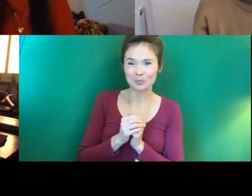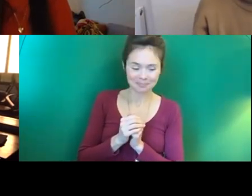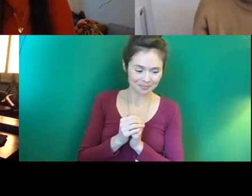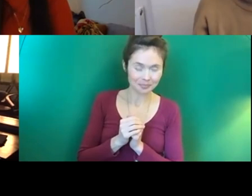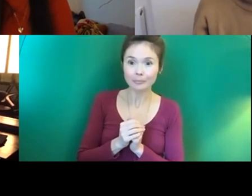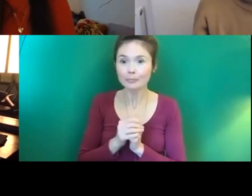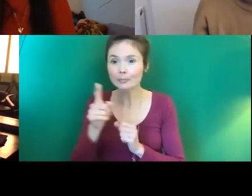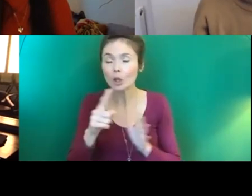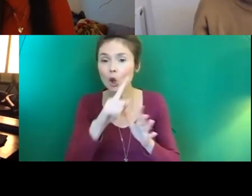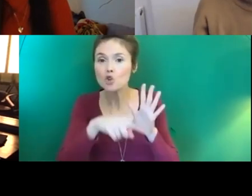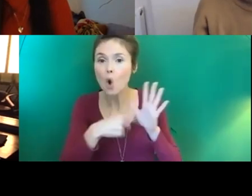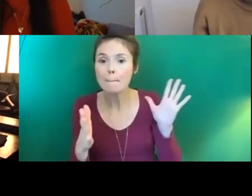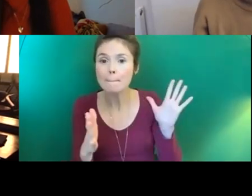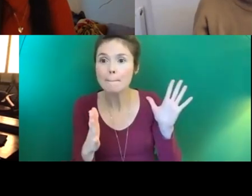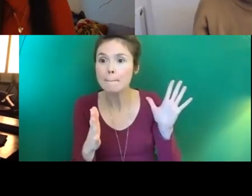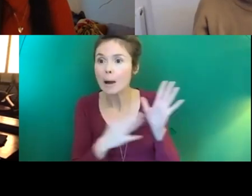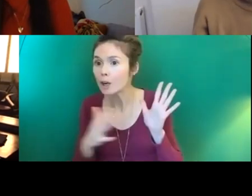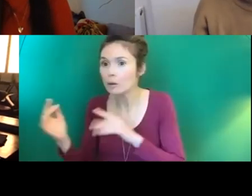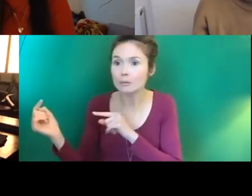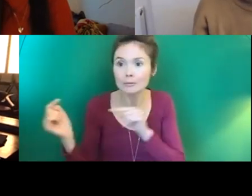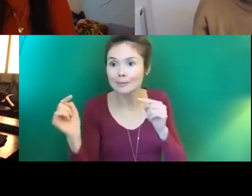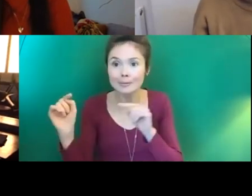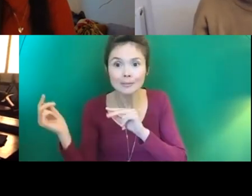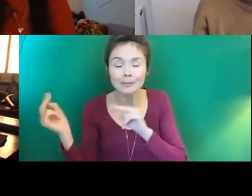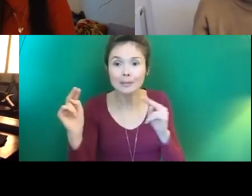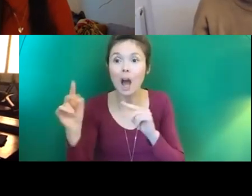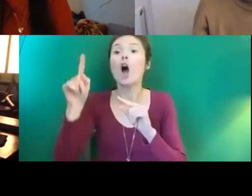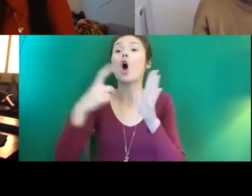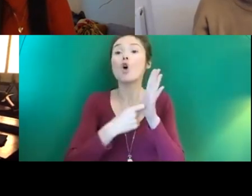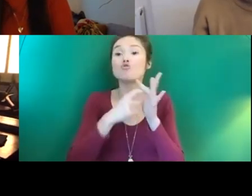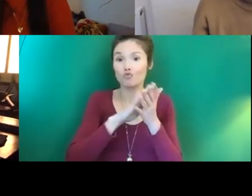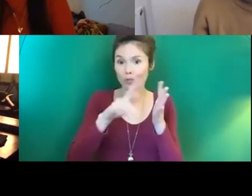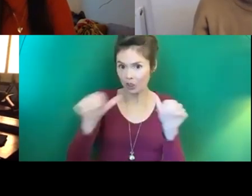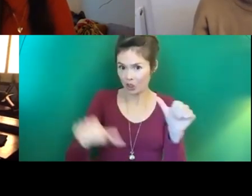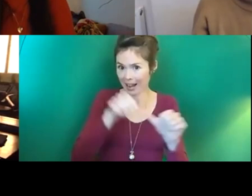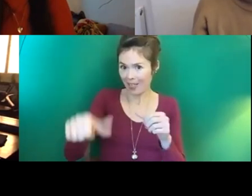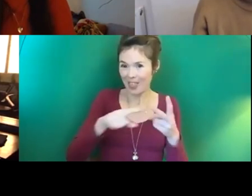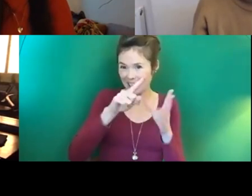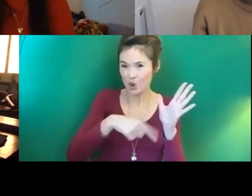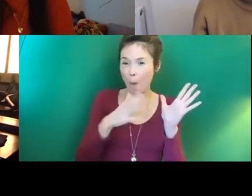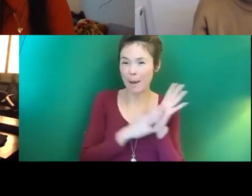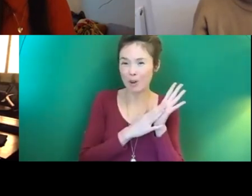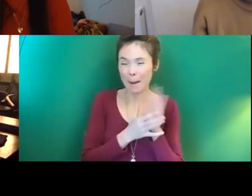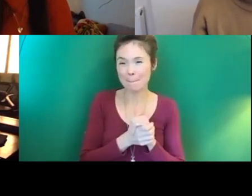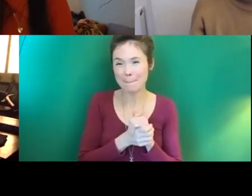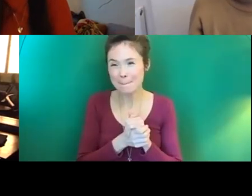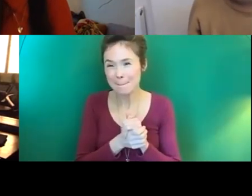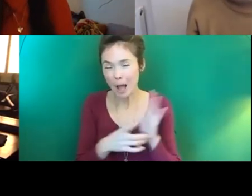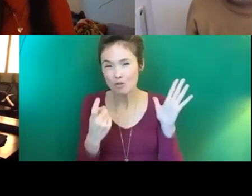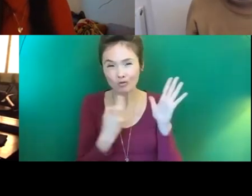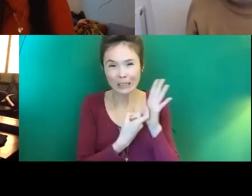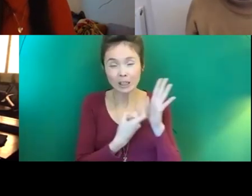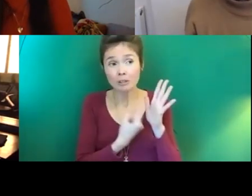Yeah, I'll jump in. Also, so we'll go Rich and then John. Okay. Just on